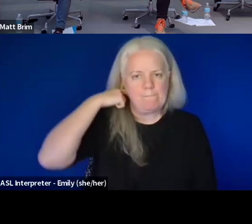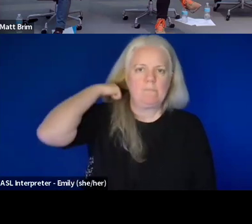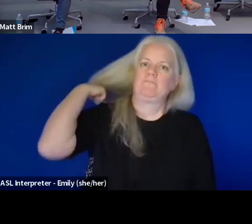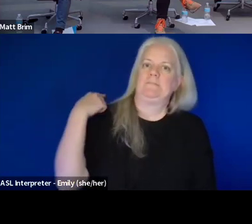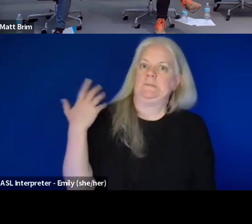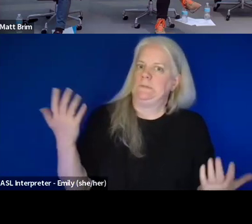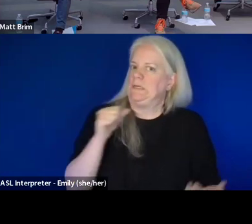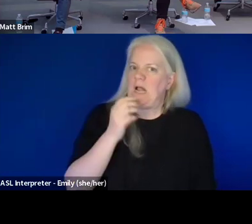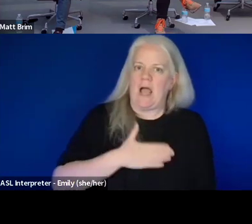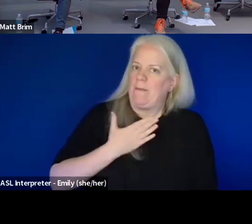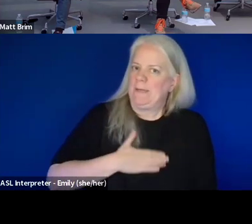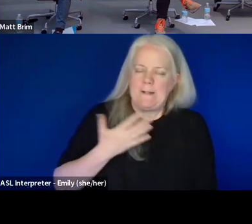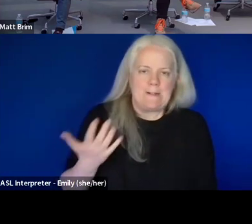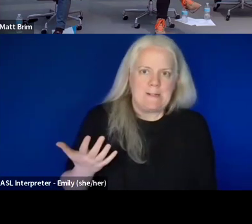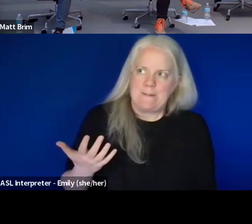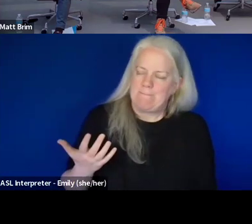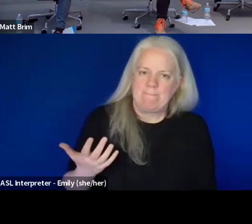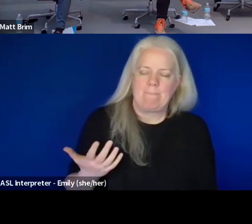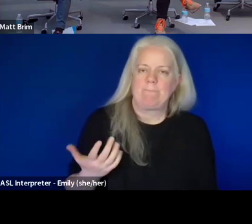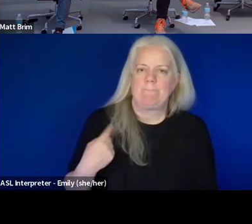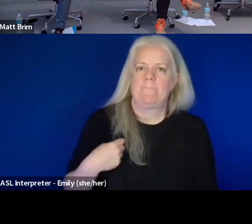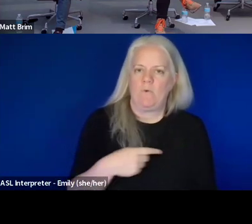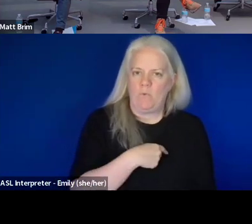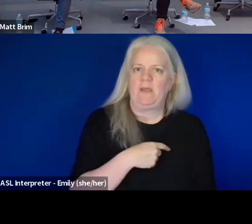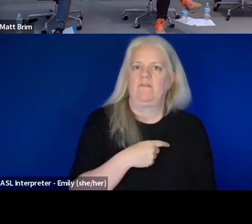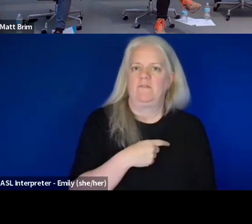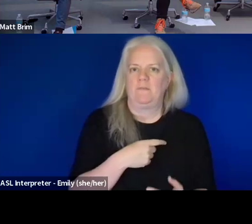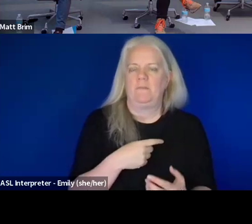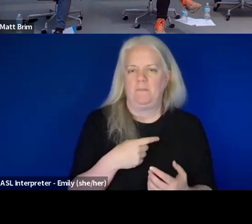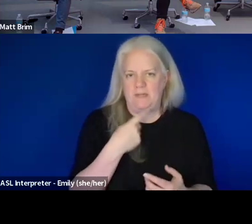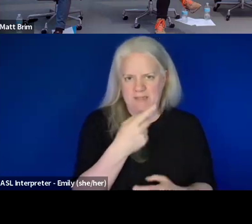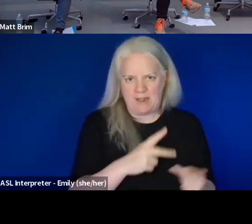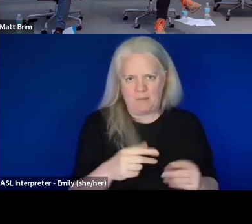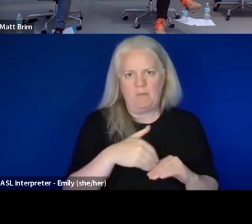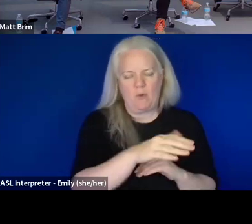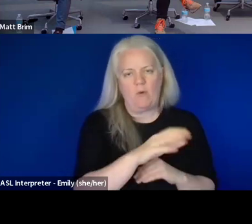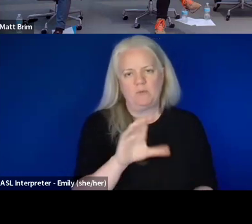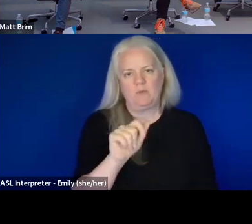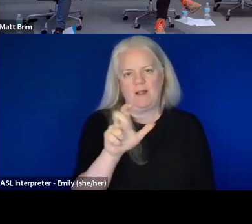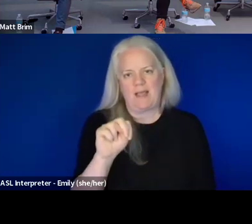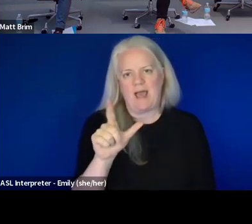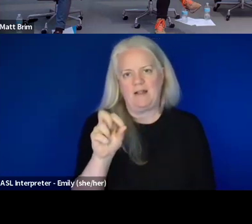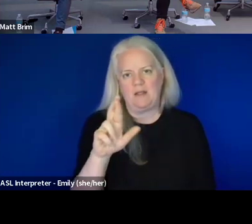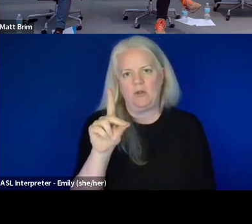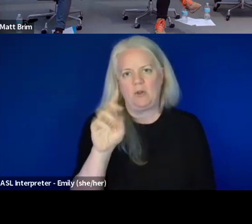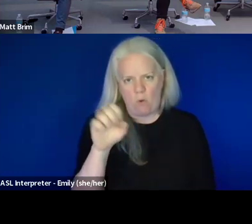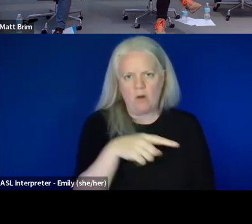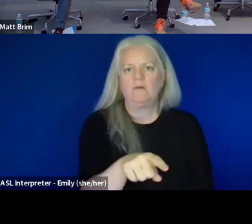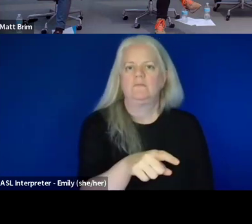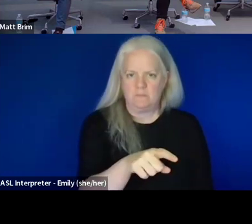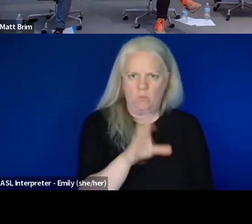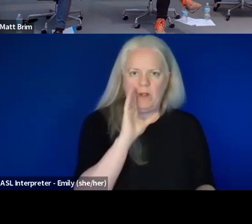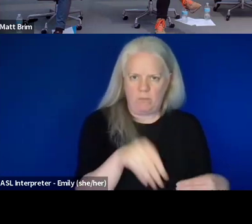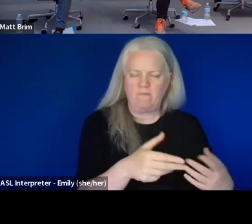Not happy about it, but we've been navigating people to Cal and Lord, who's continuing to provide care, and trying to utilize